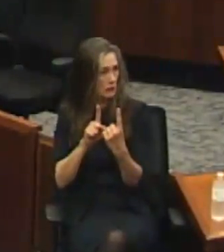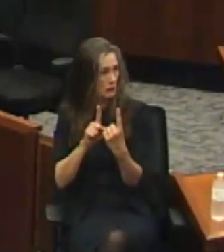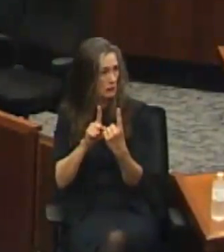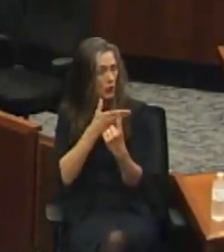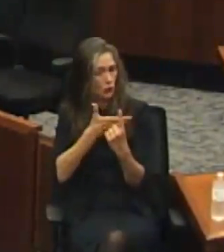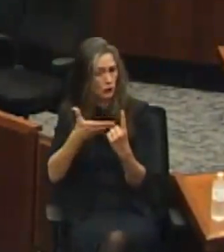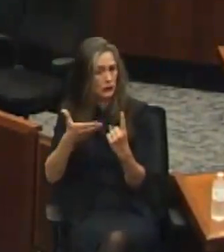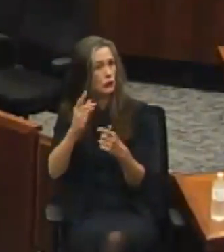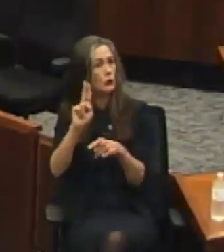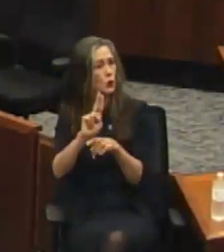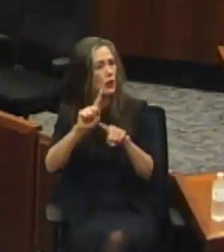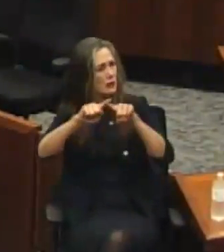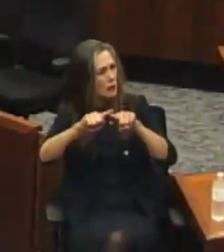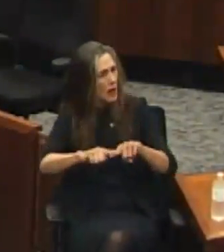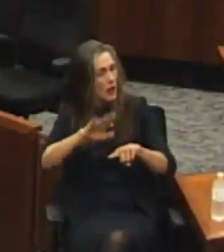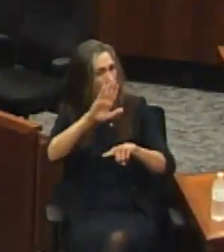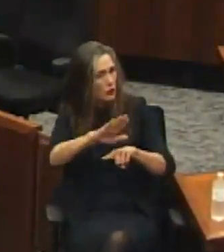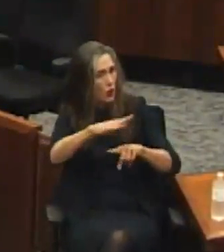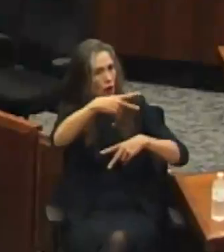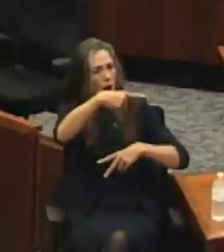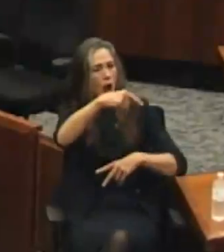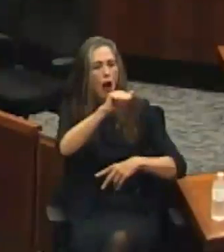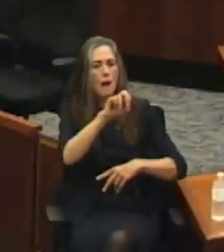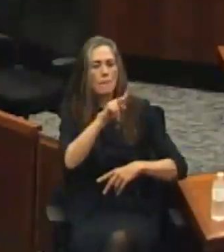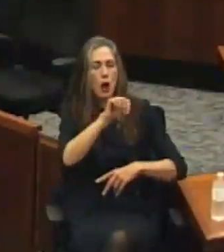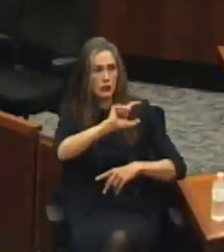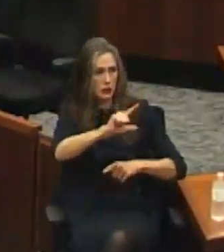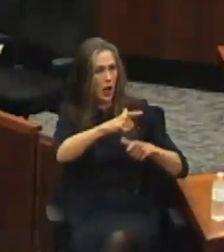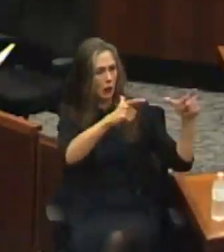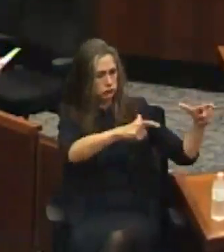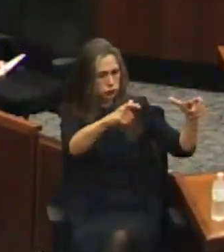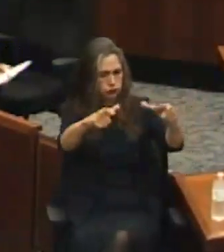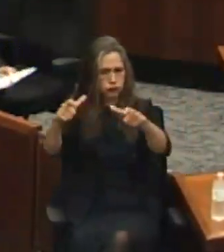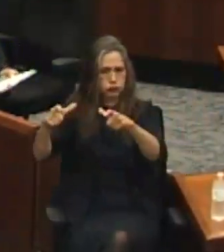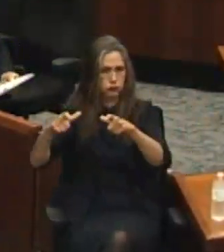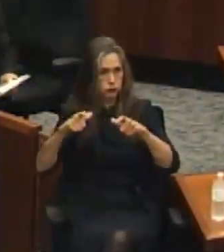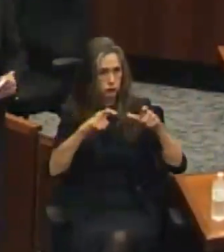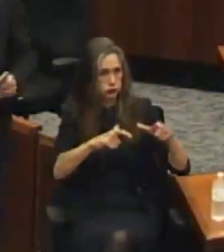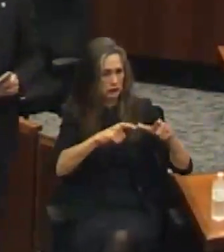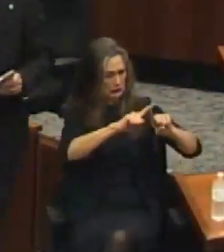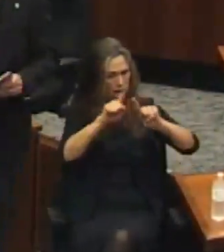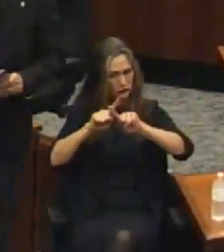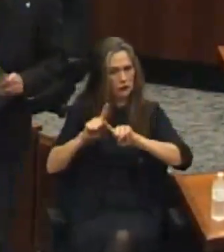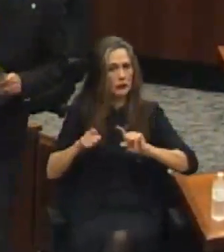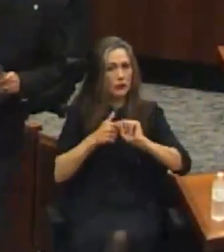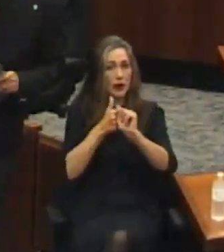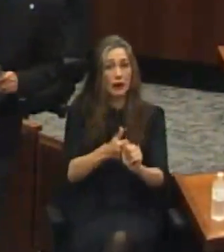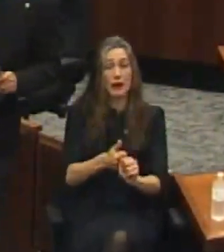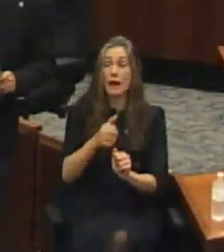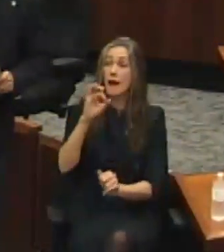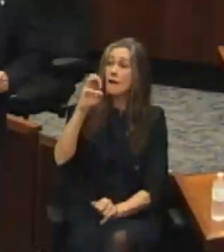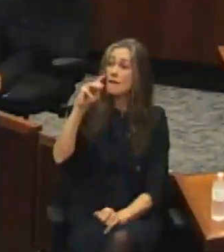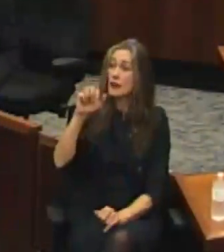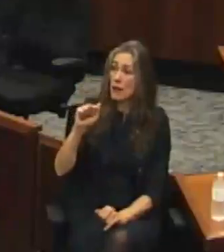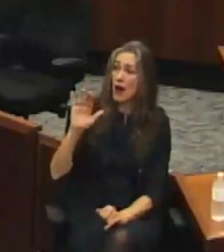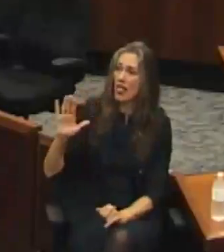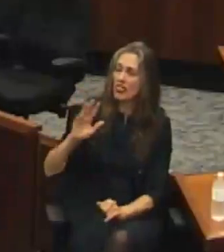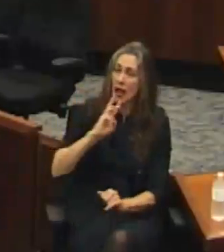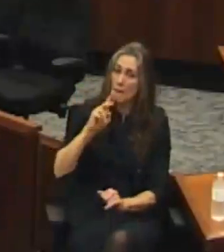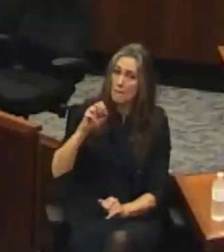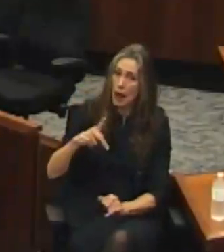on a parcel-by-parcel basis. So the FEMA flood recovery maps, they serve to guide